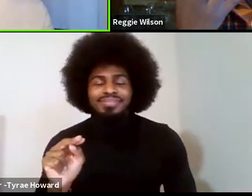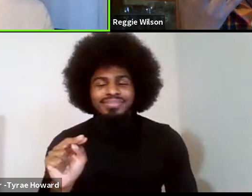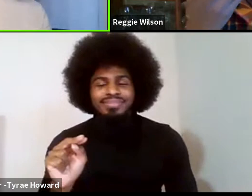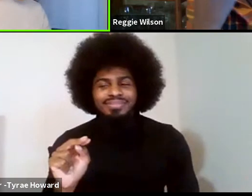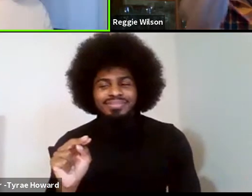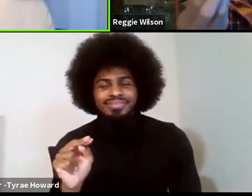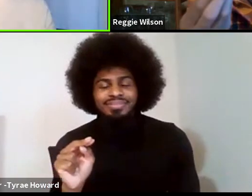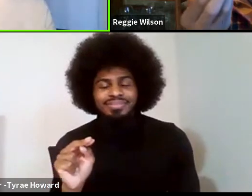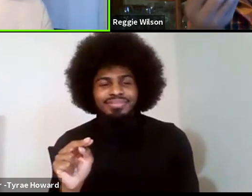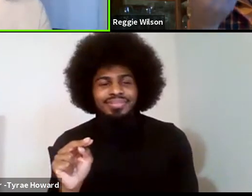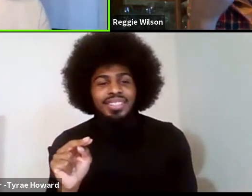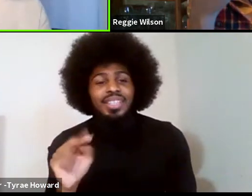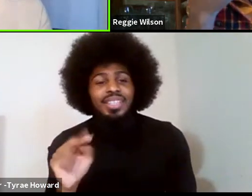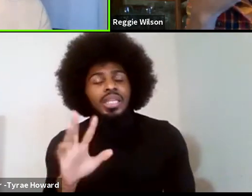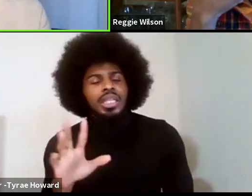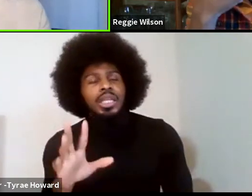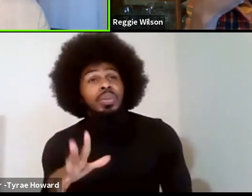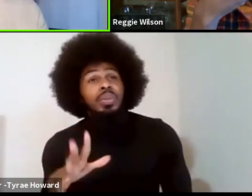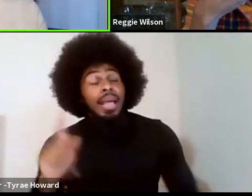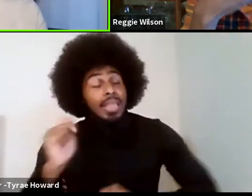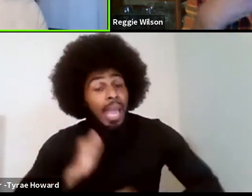David Rousseff. Theatrical,